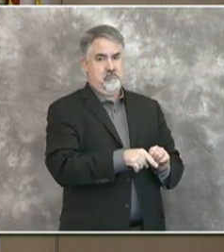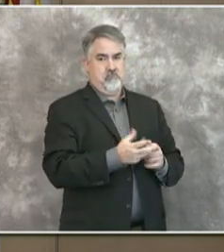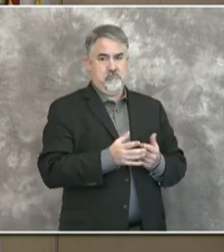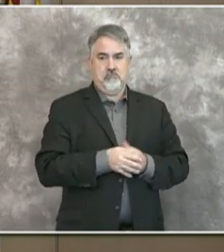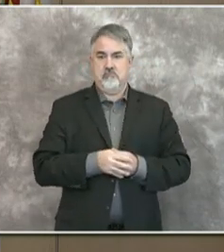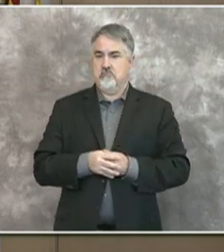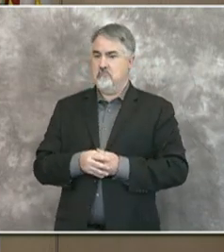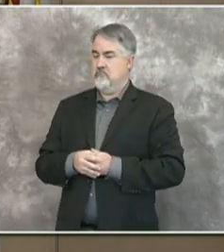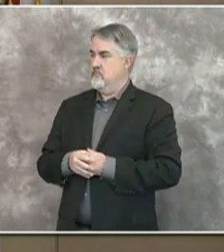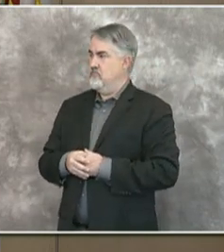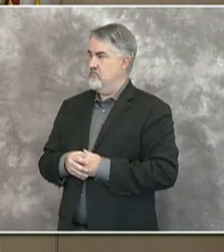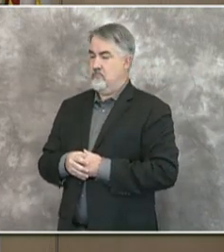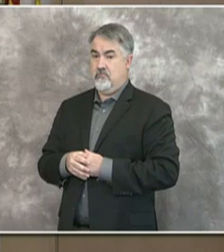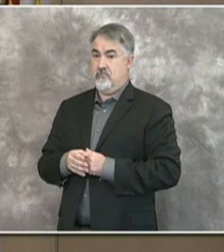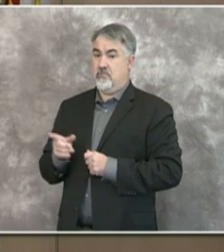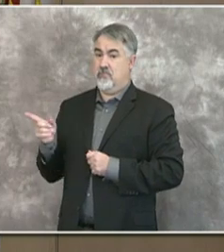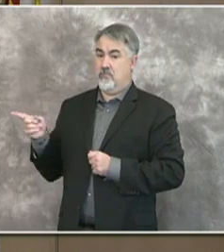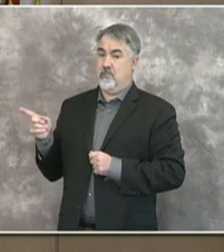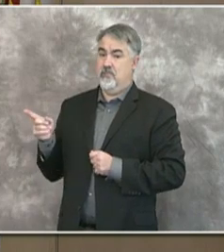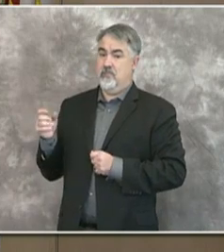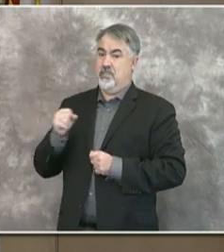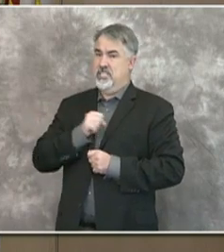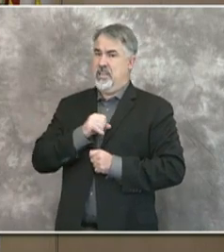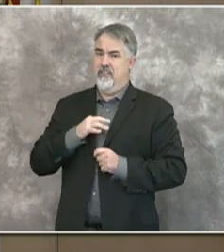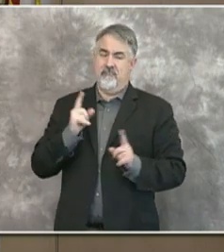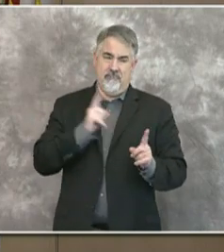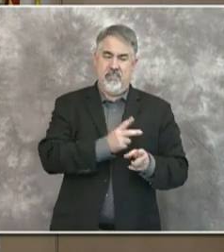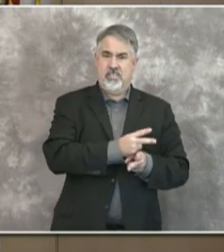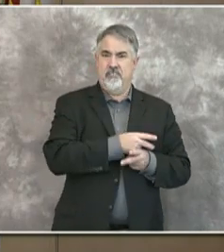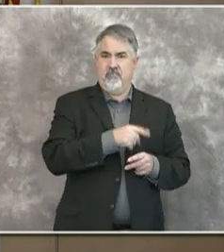with designated staff.